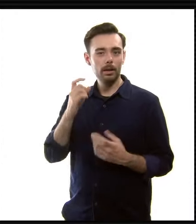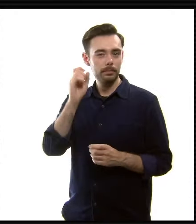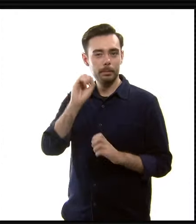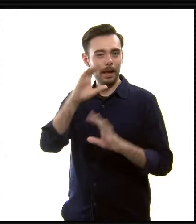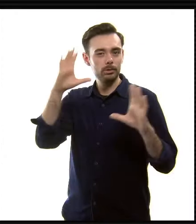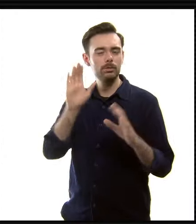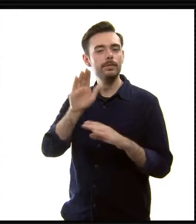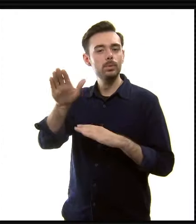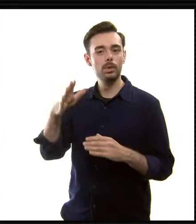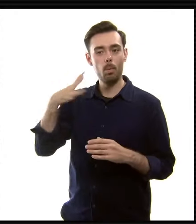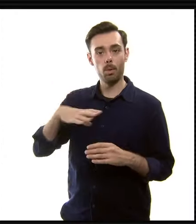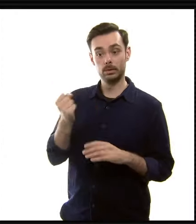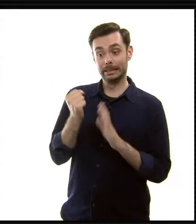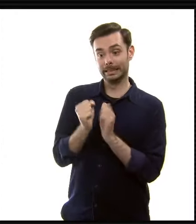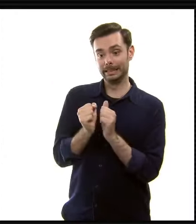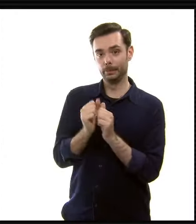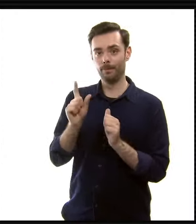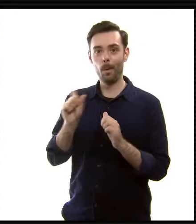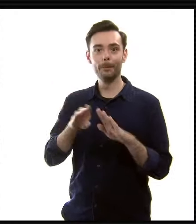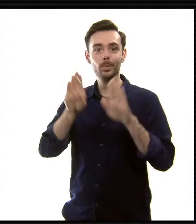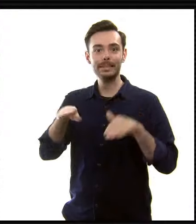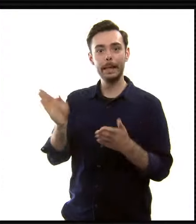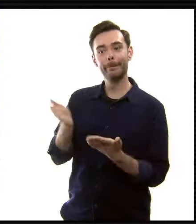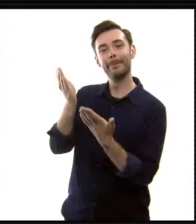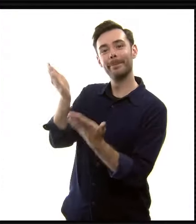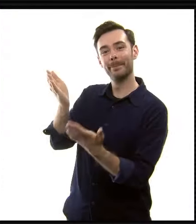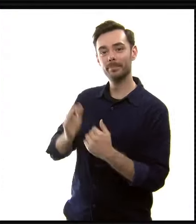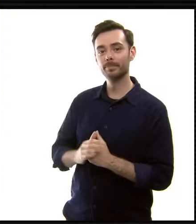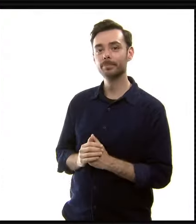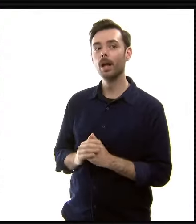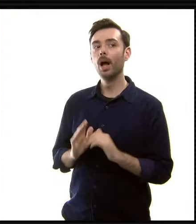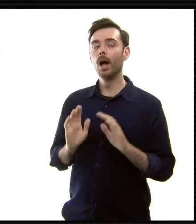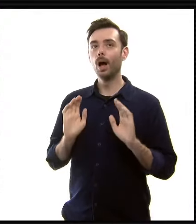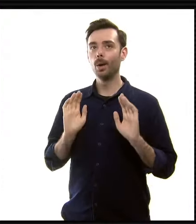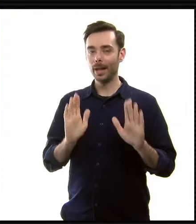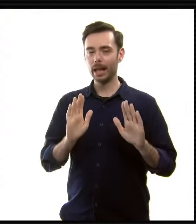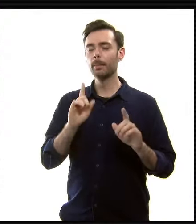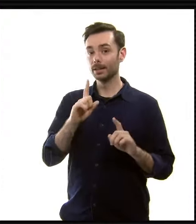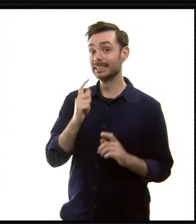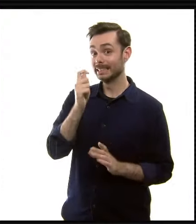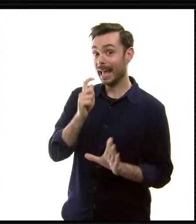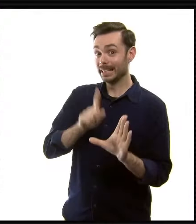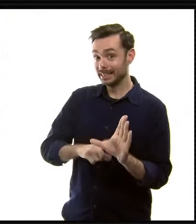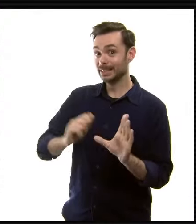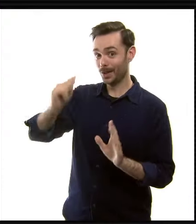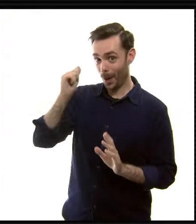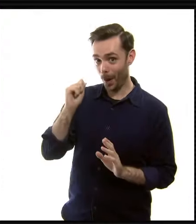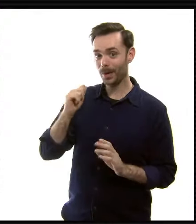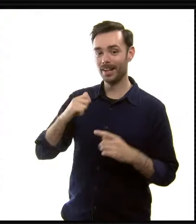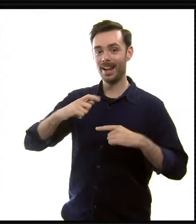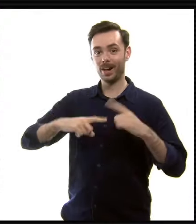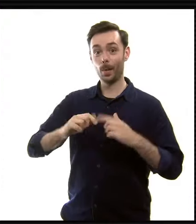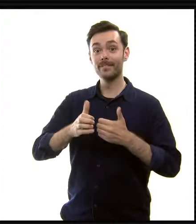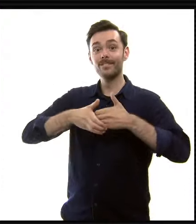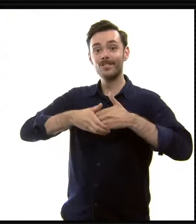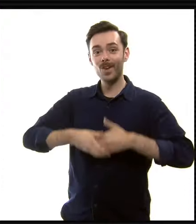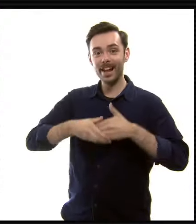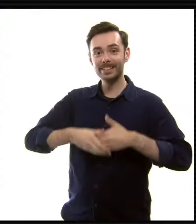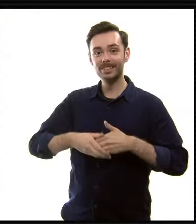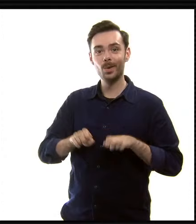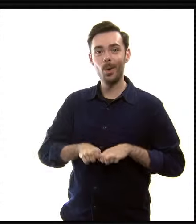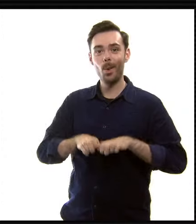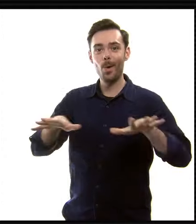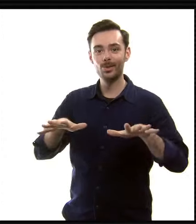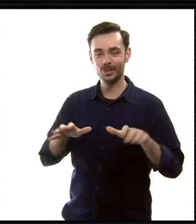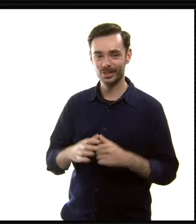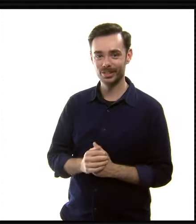Oh, well, while you were doing that, elsewhere, the Lego Friends franchise was launching 10 years ago. 10 years ago. And there are some